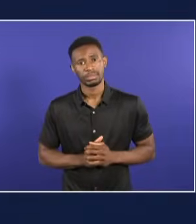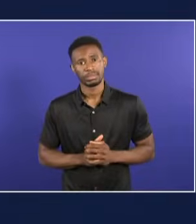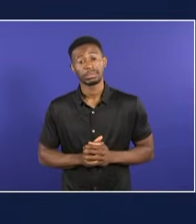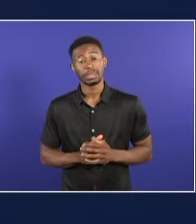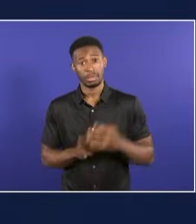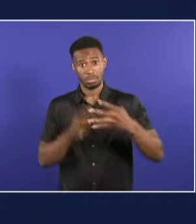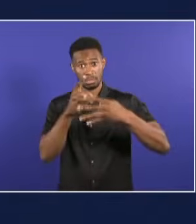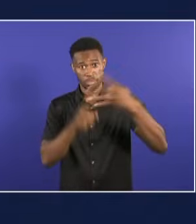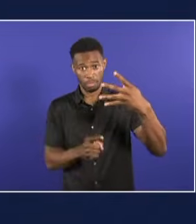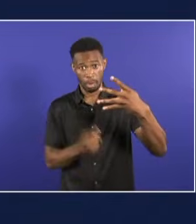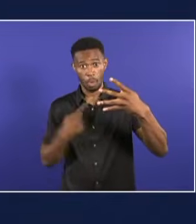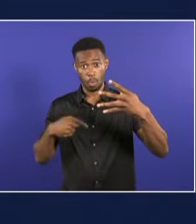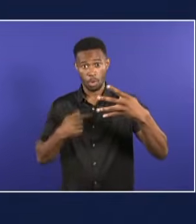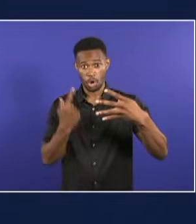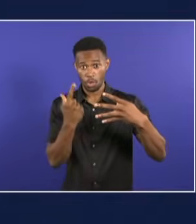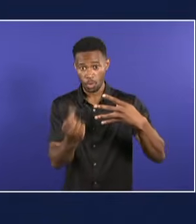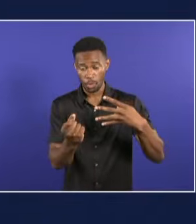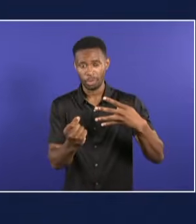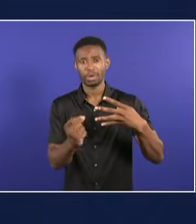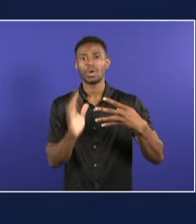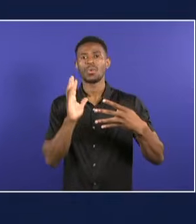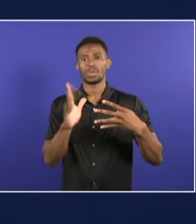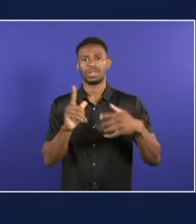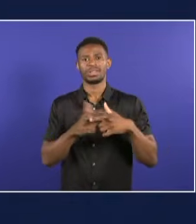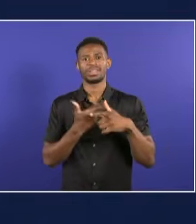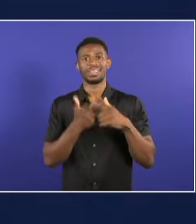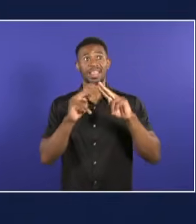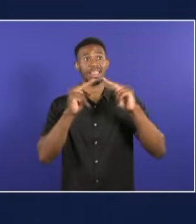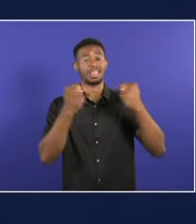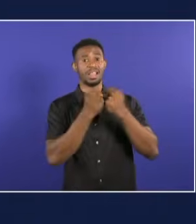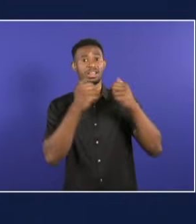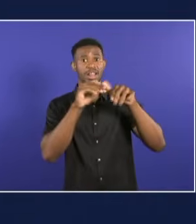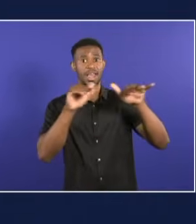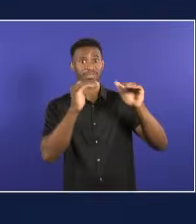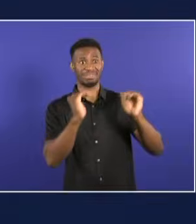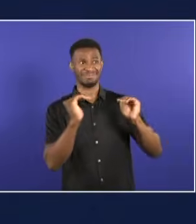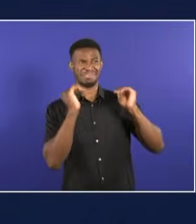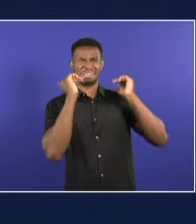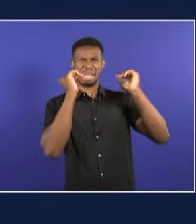to win power at a national level. And when we win,